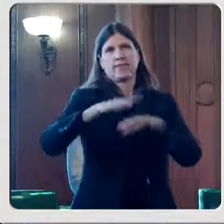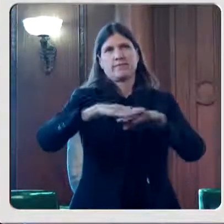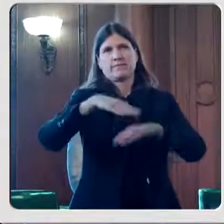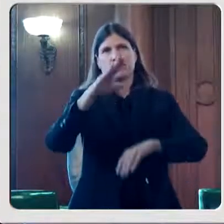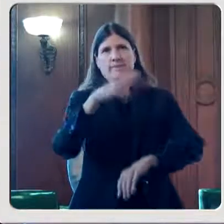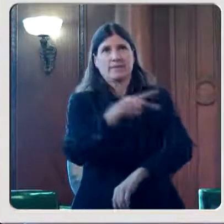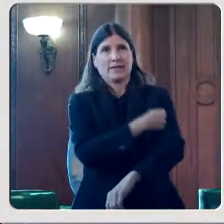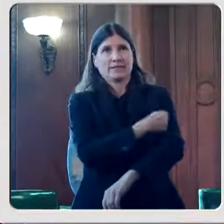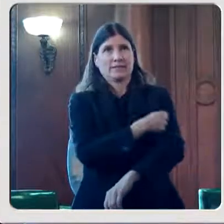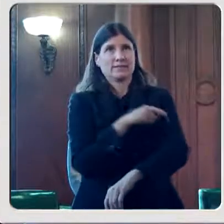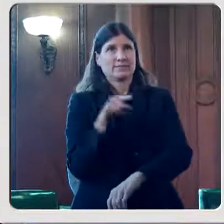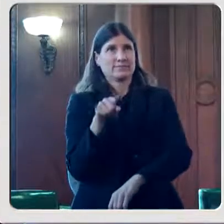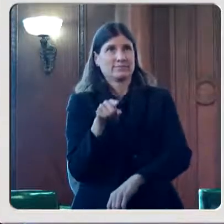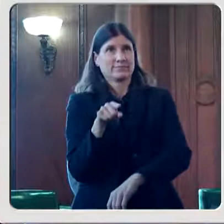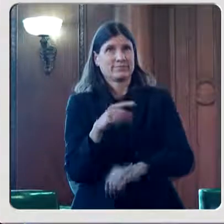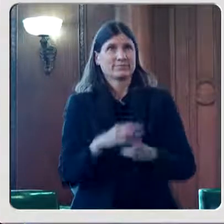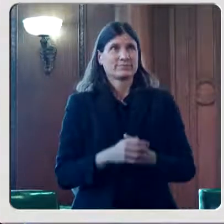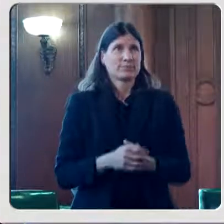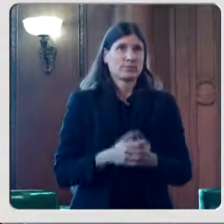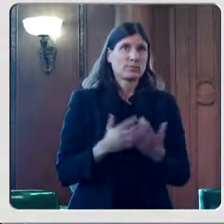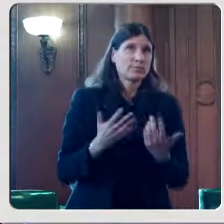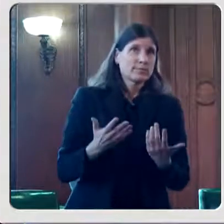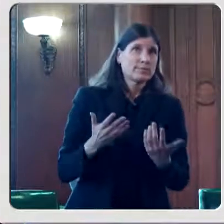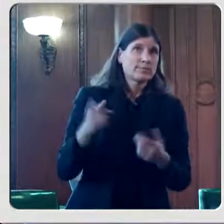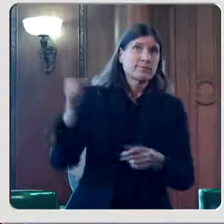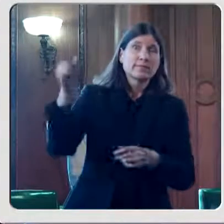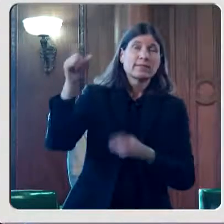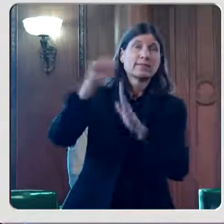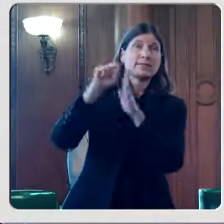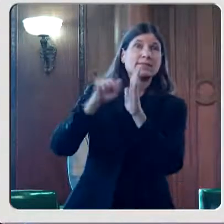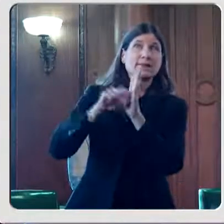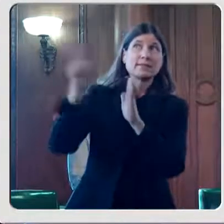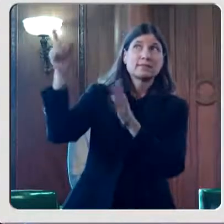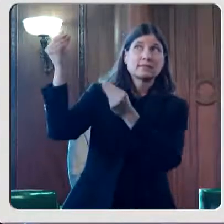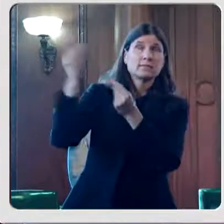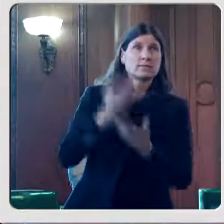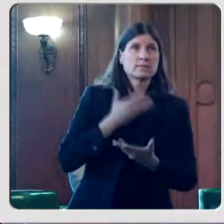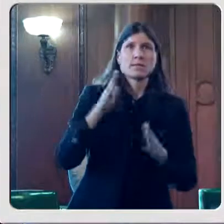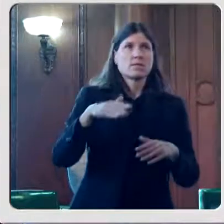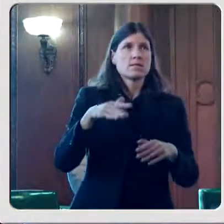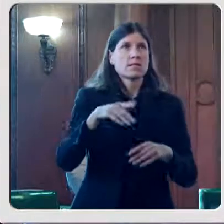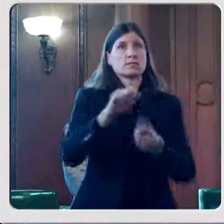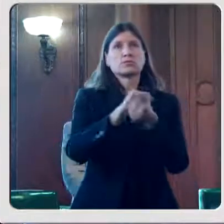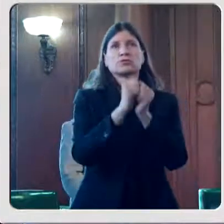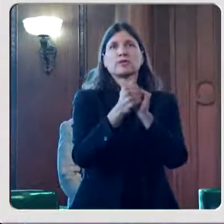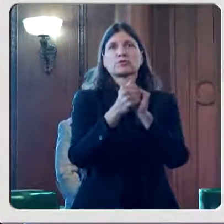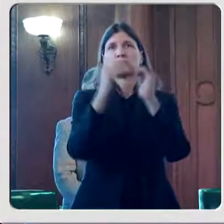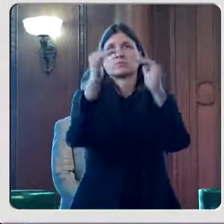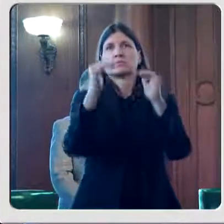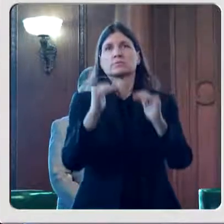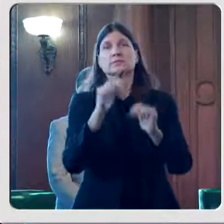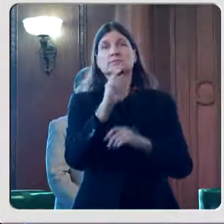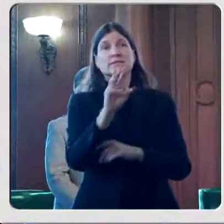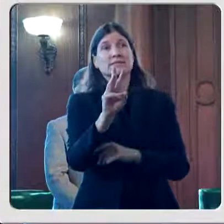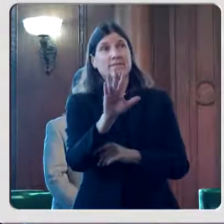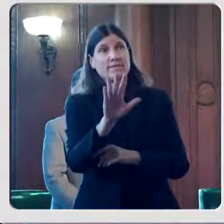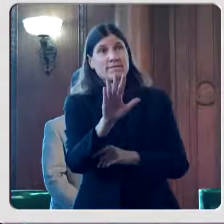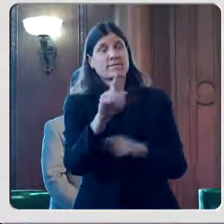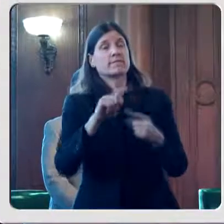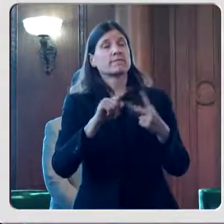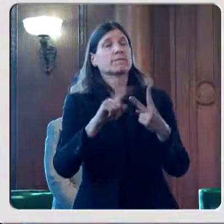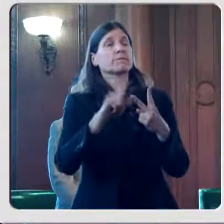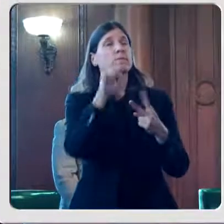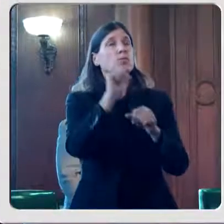when and the timing of we will move into additional categories in phase 2. At Mercy Medical Center, we have